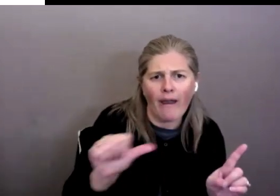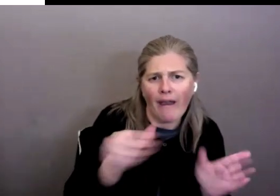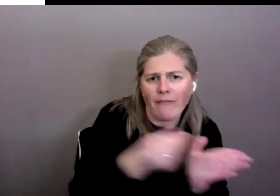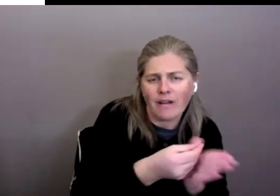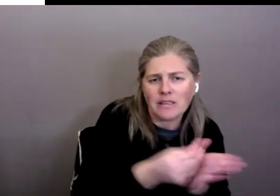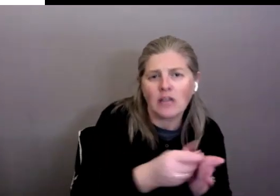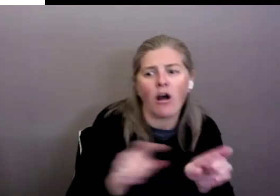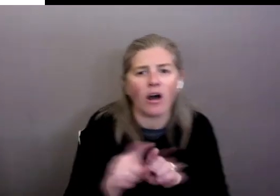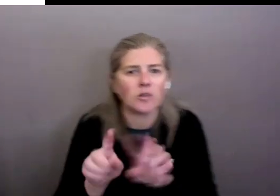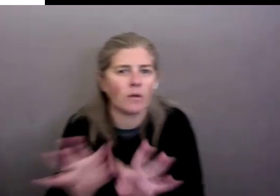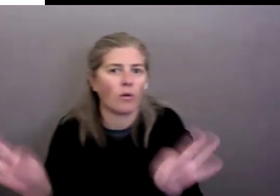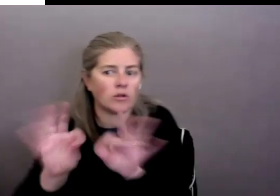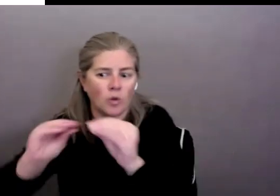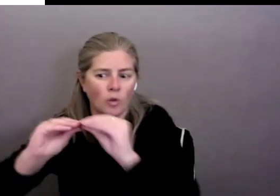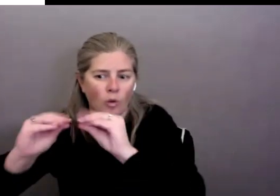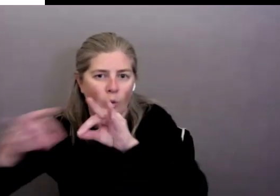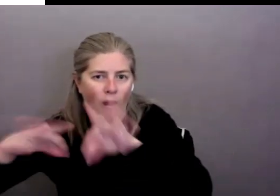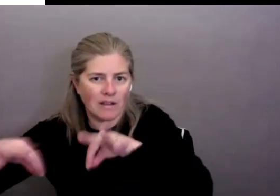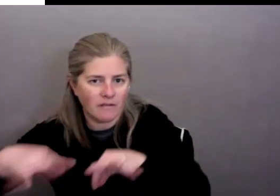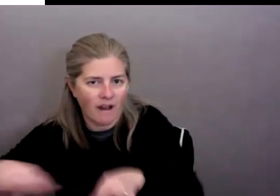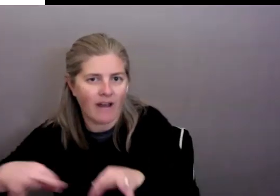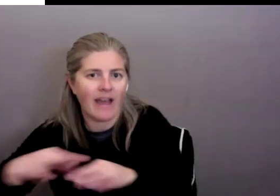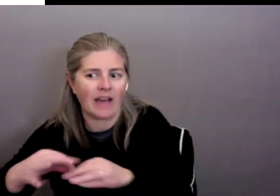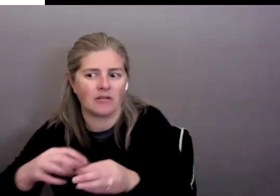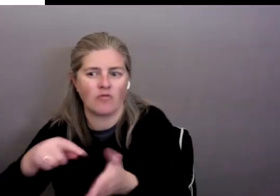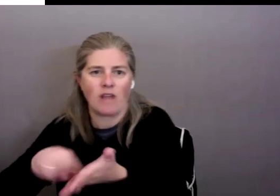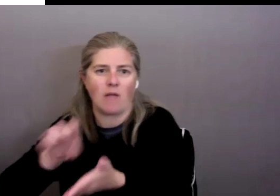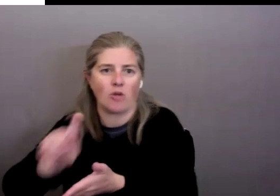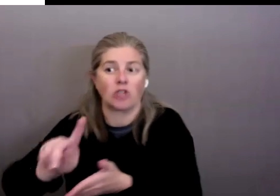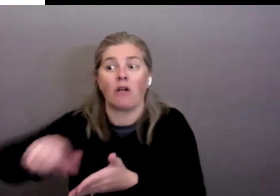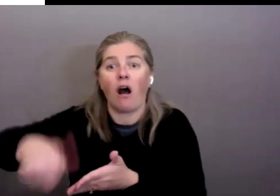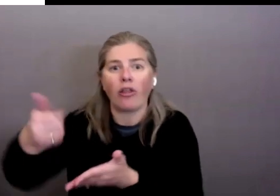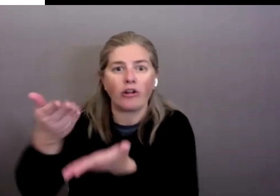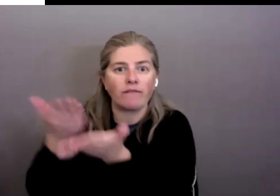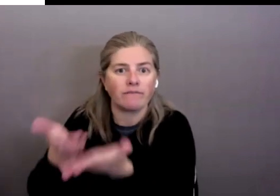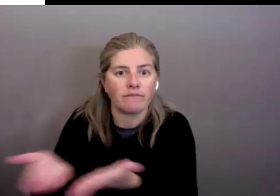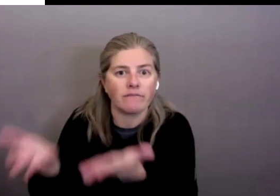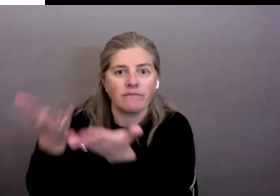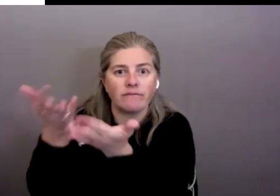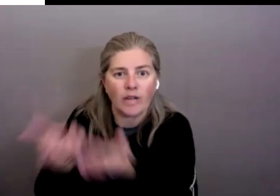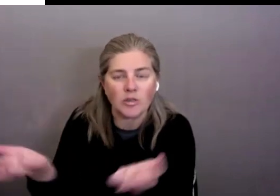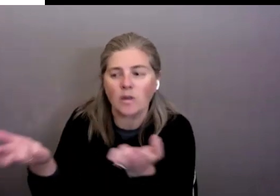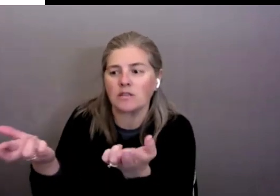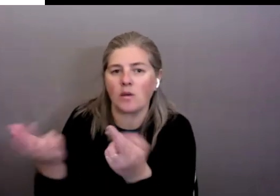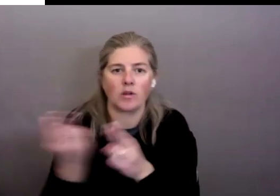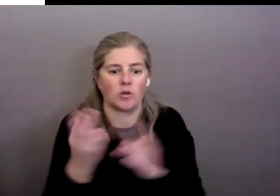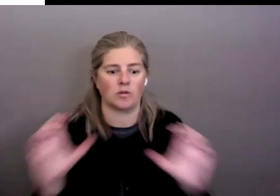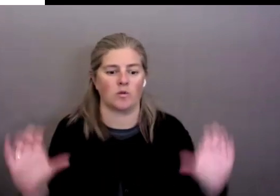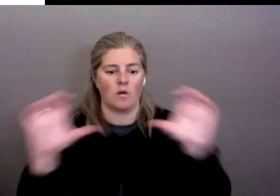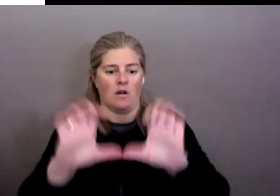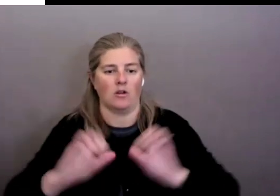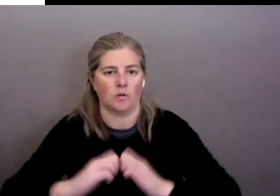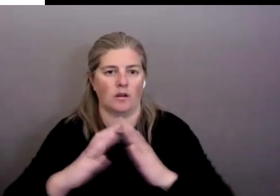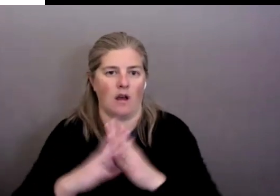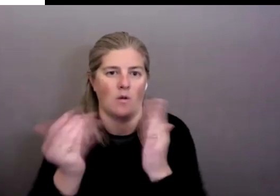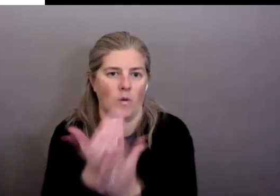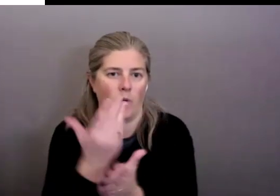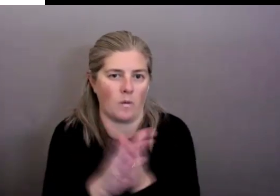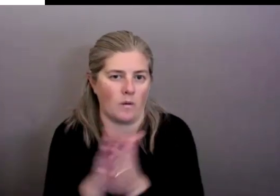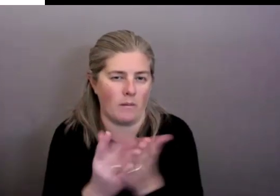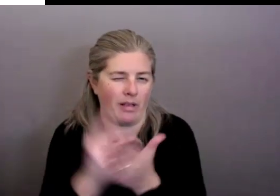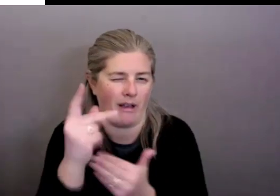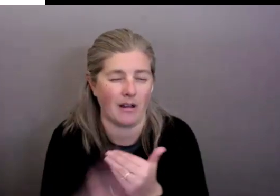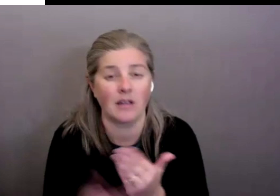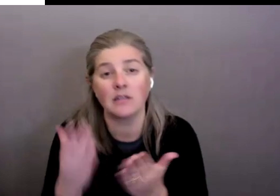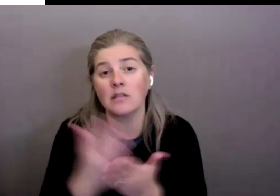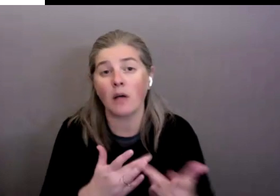quantify and reimburse other kinds of Older Americans Act supported resources that were used to contribute to the new initiative. Some commonly overlooked